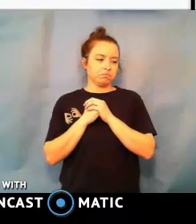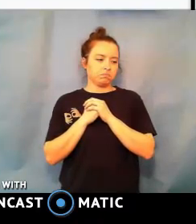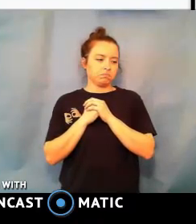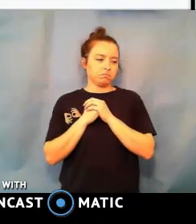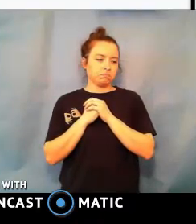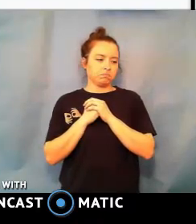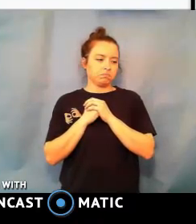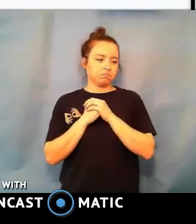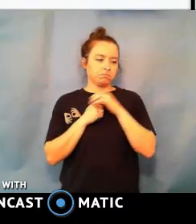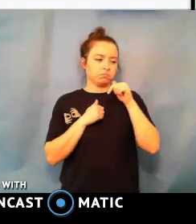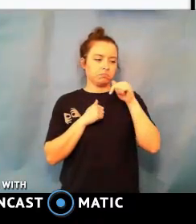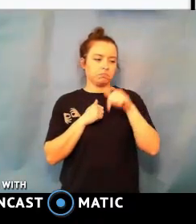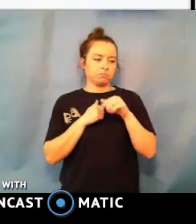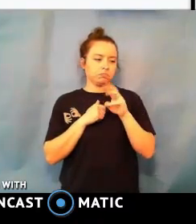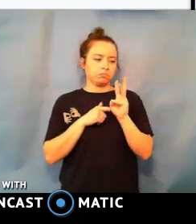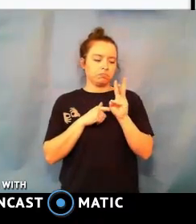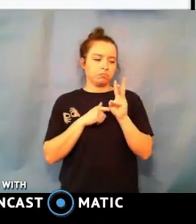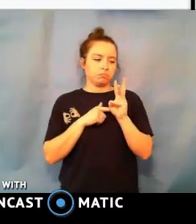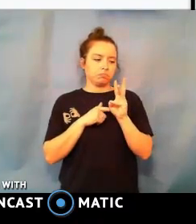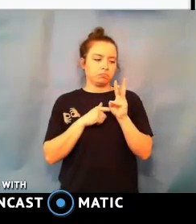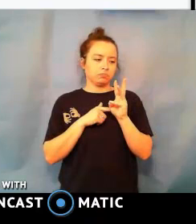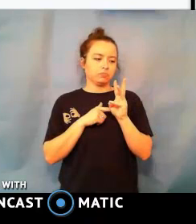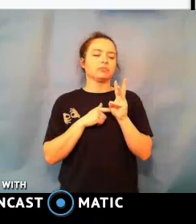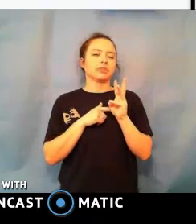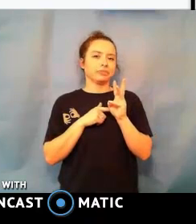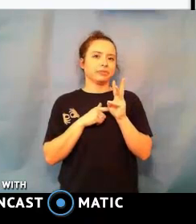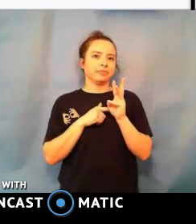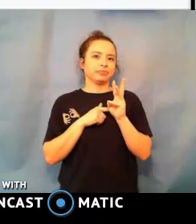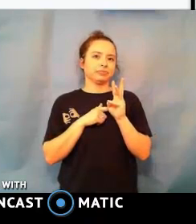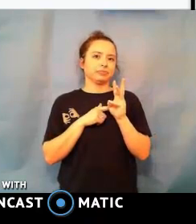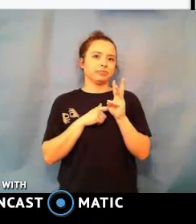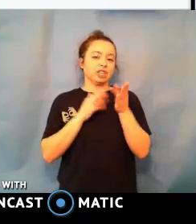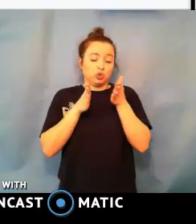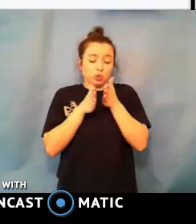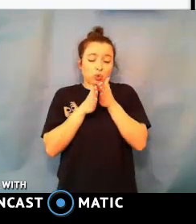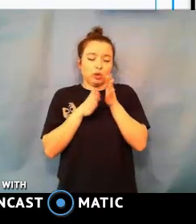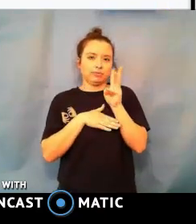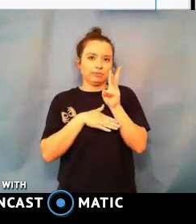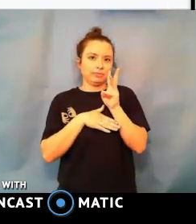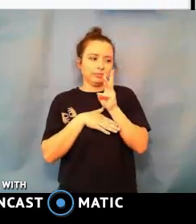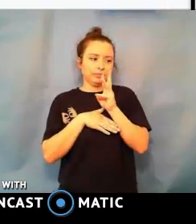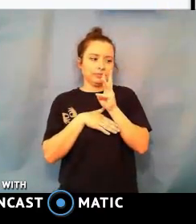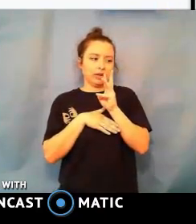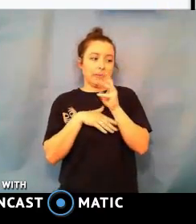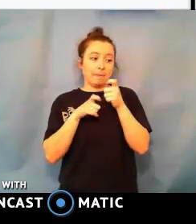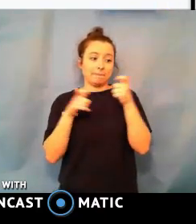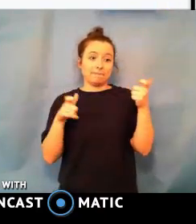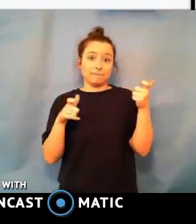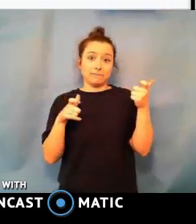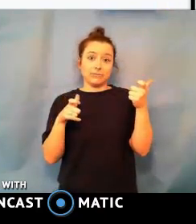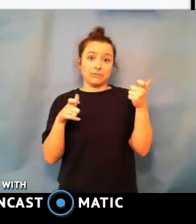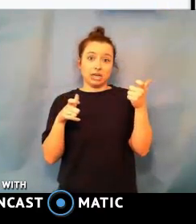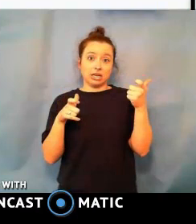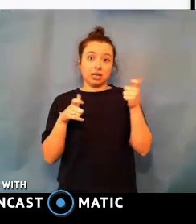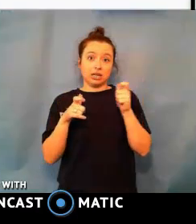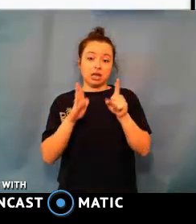All right, so he's going to point at the 6, and I'm going to draw him shorter because he's the hour hand. And my minute hand is always going to point